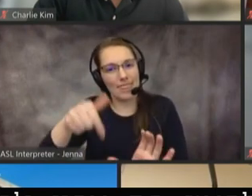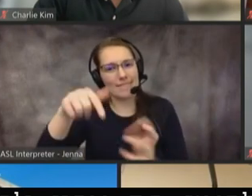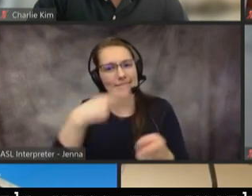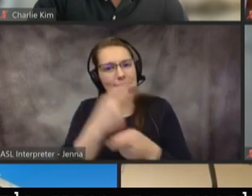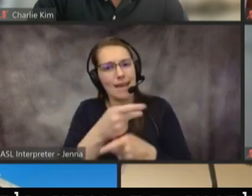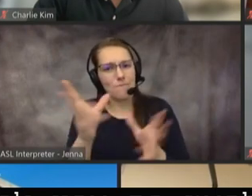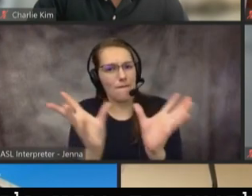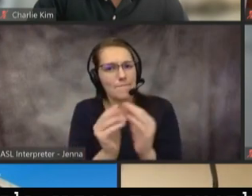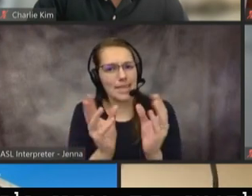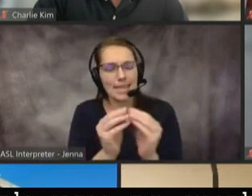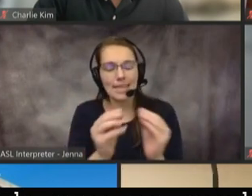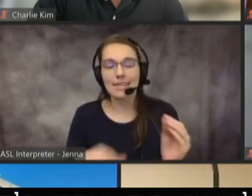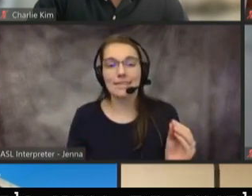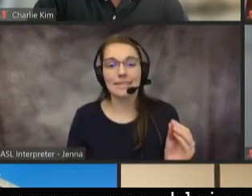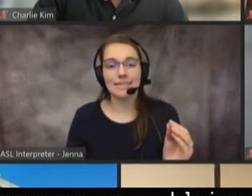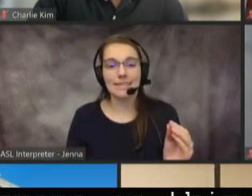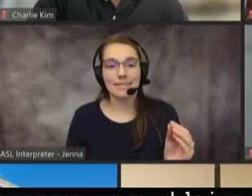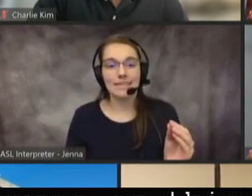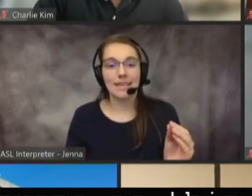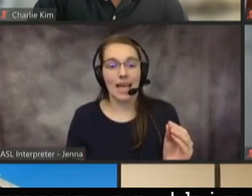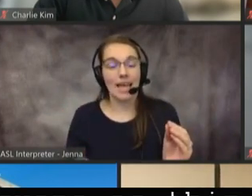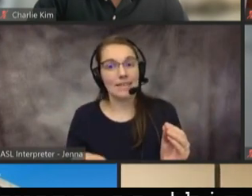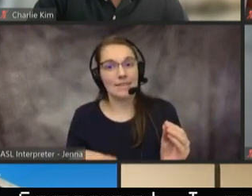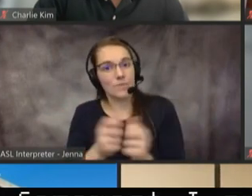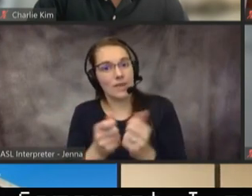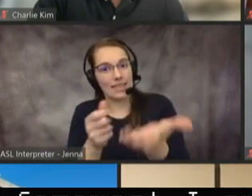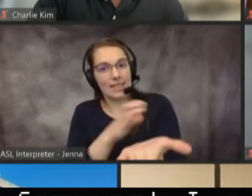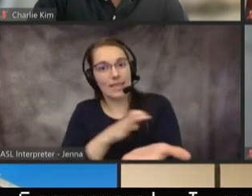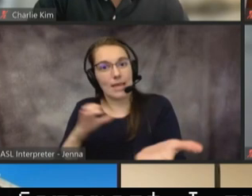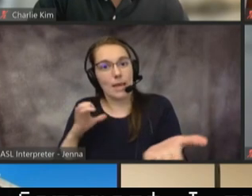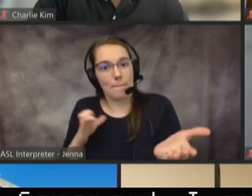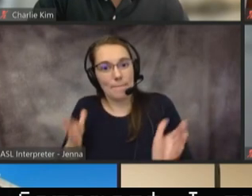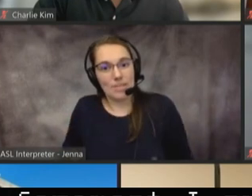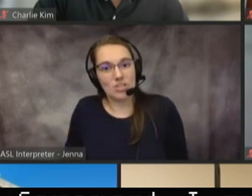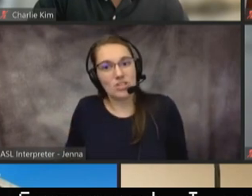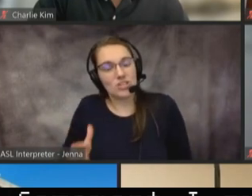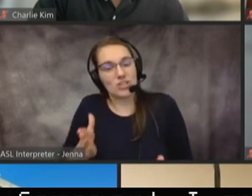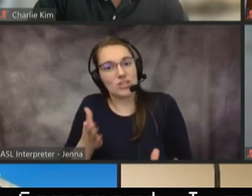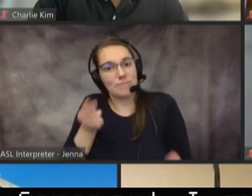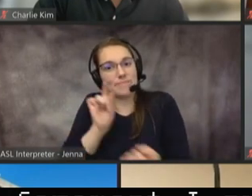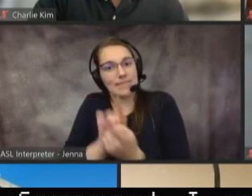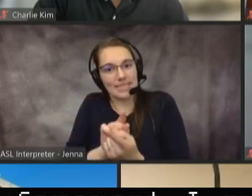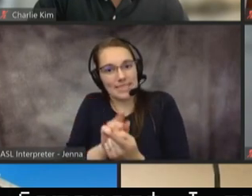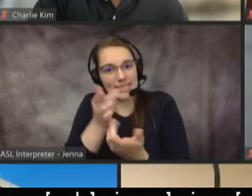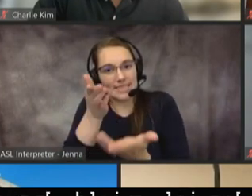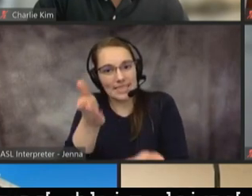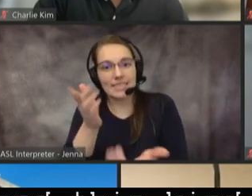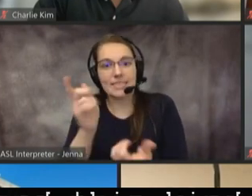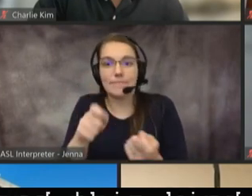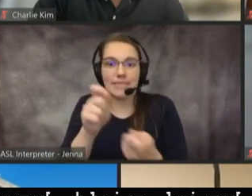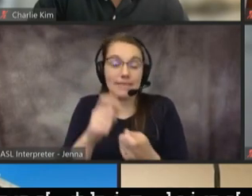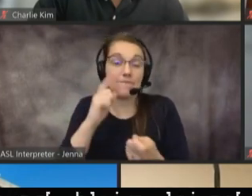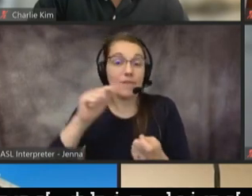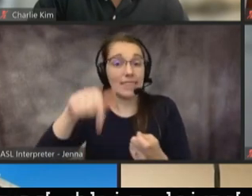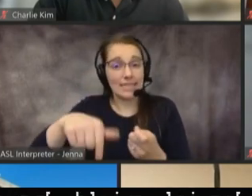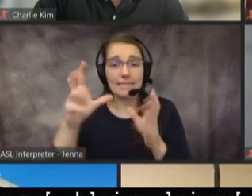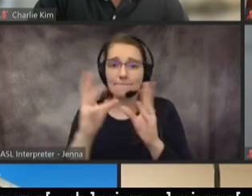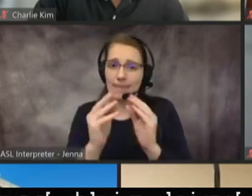and to be one of the commissioner, probably for this month and particularly for this meeting.